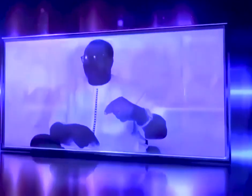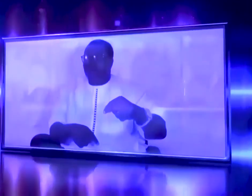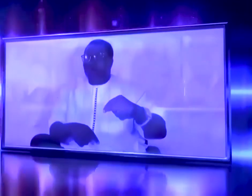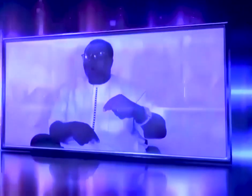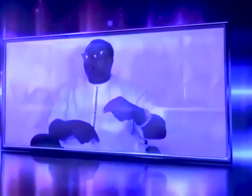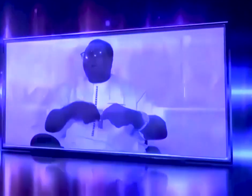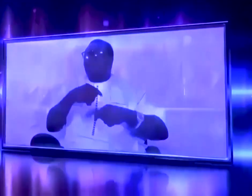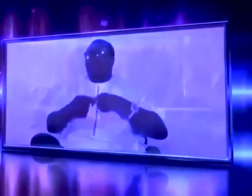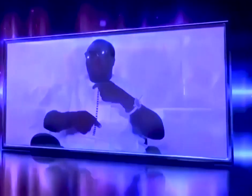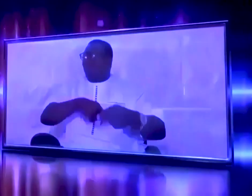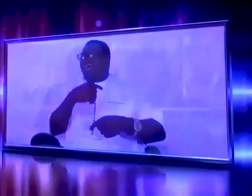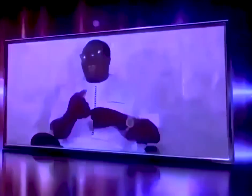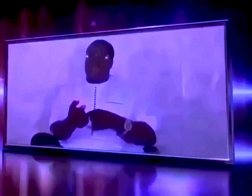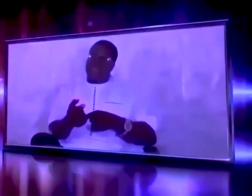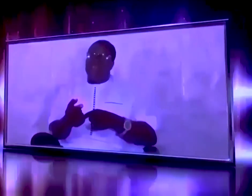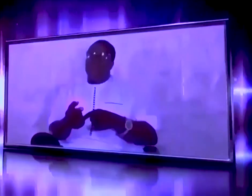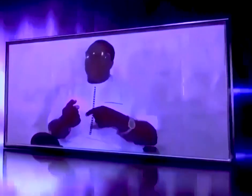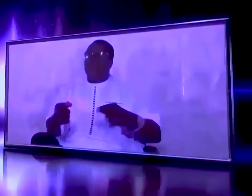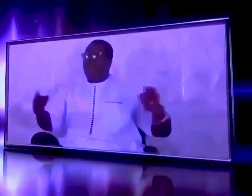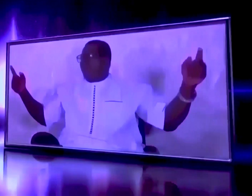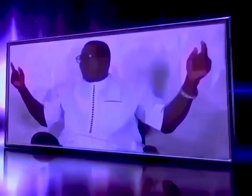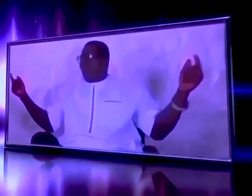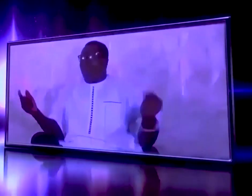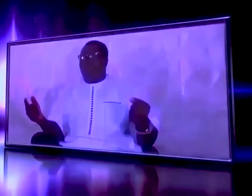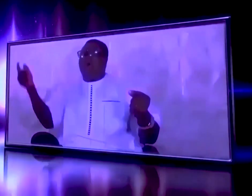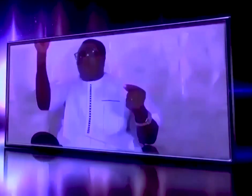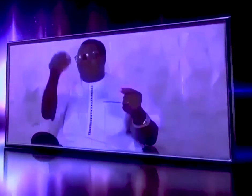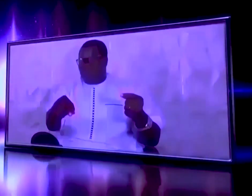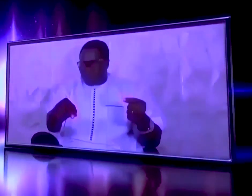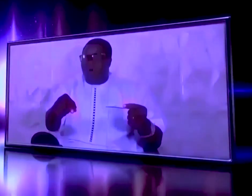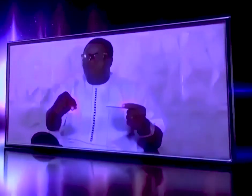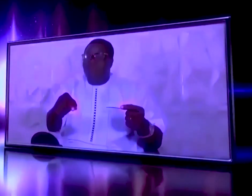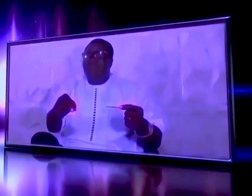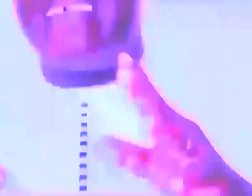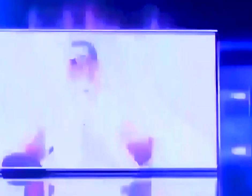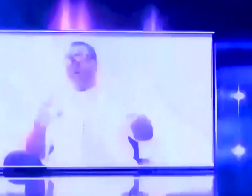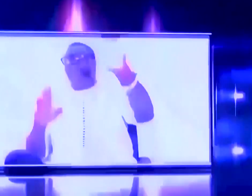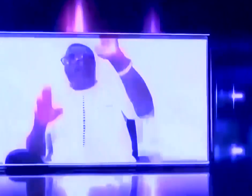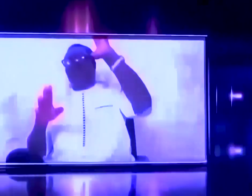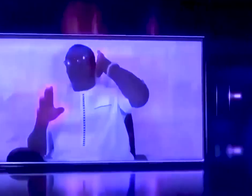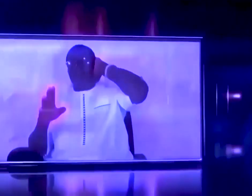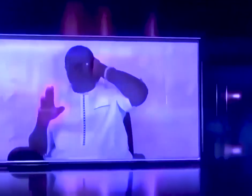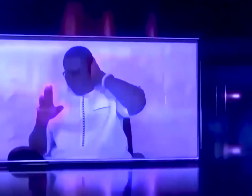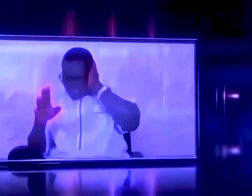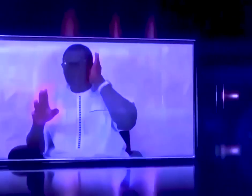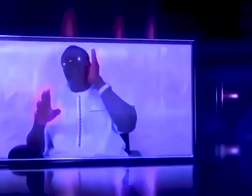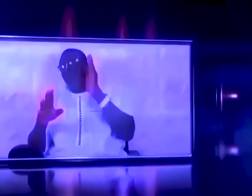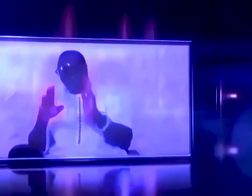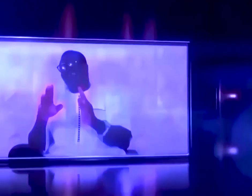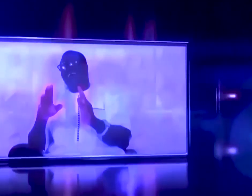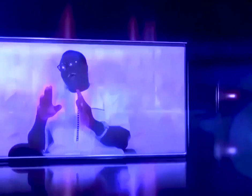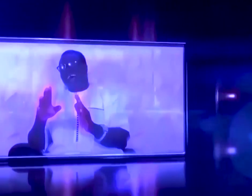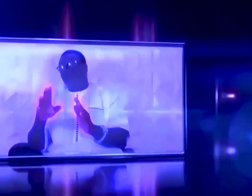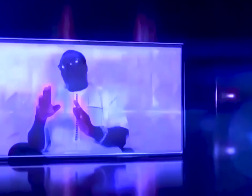ikolo re pada o ma da be po nla nla ni mo ni gbogbo akolo re a o da pada fun o ti gbogbo to gba mi